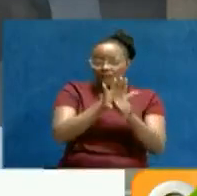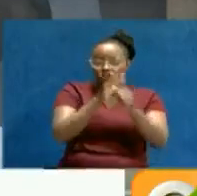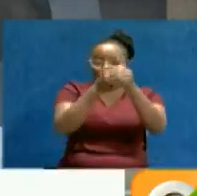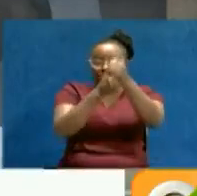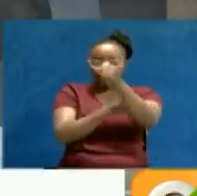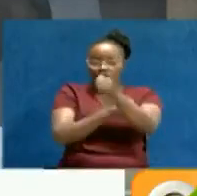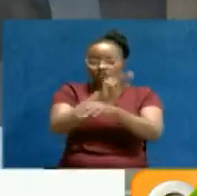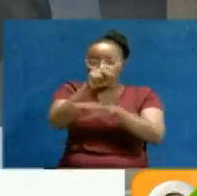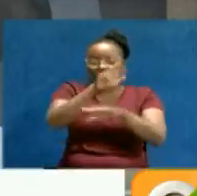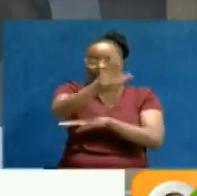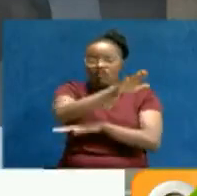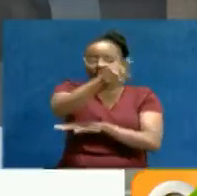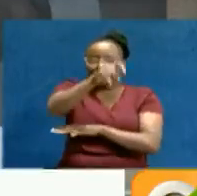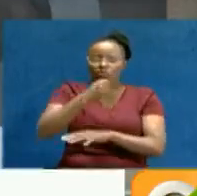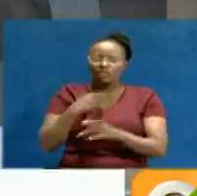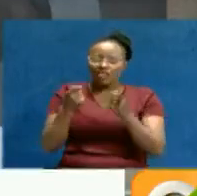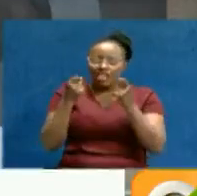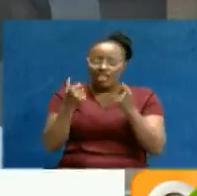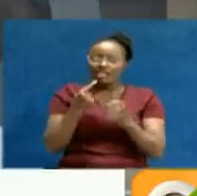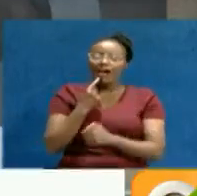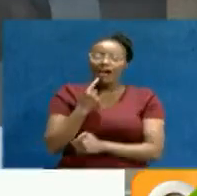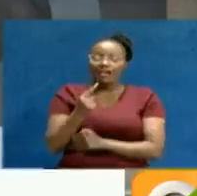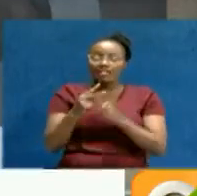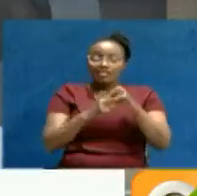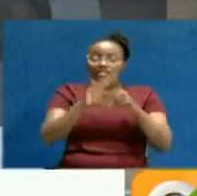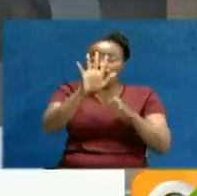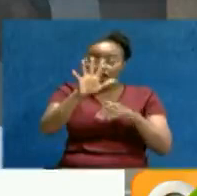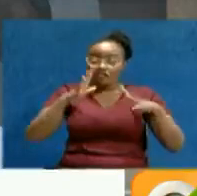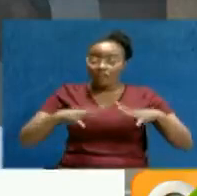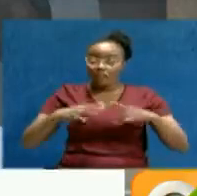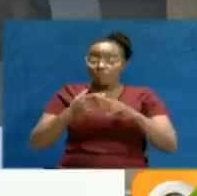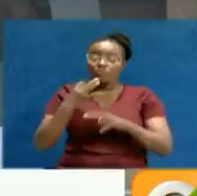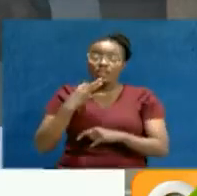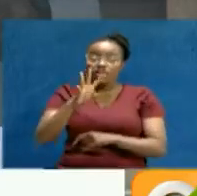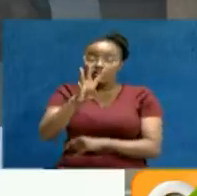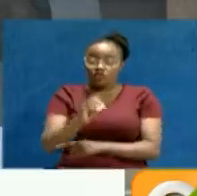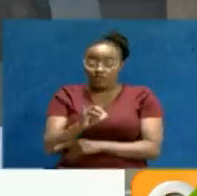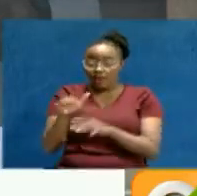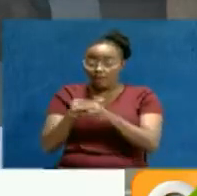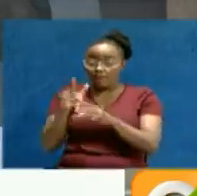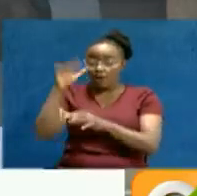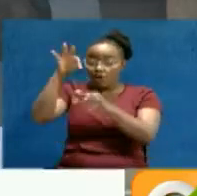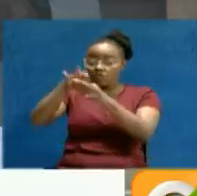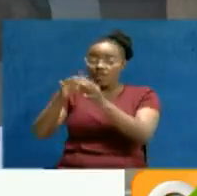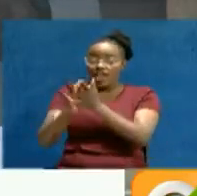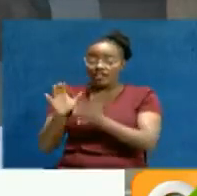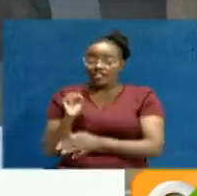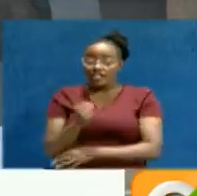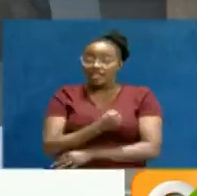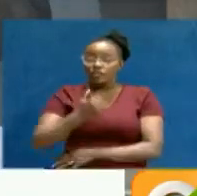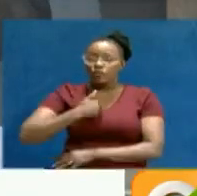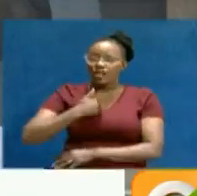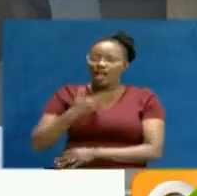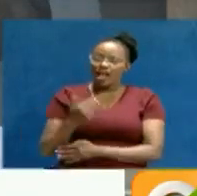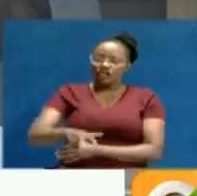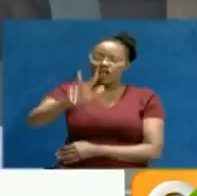support. Now, in the National Assembly, it should have at least 175 out of 340 members voting for it, while in the Senate, it should